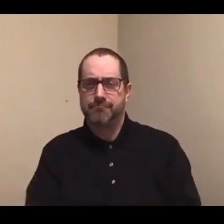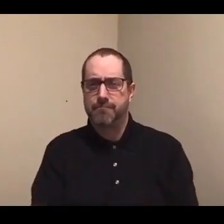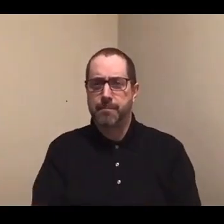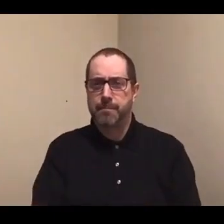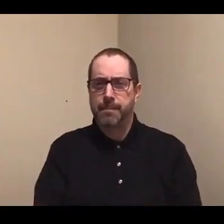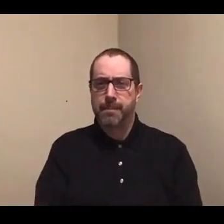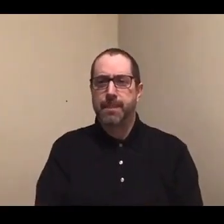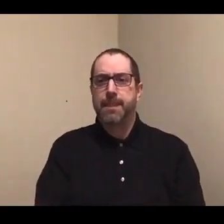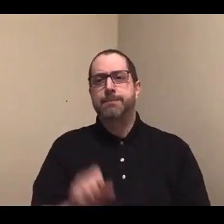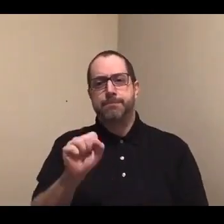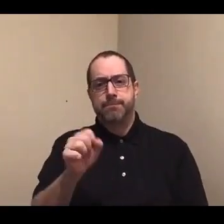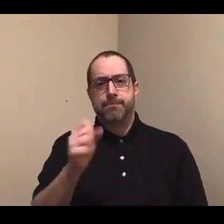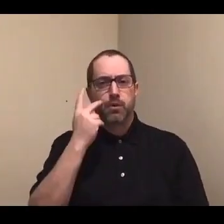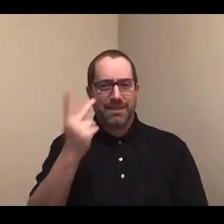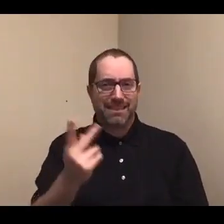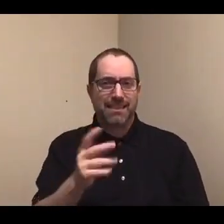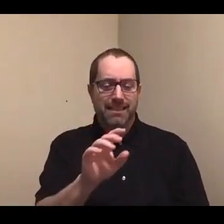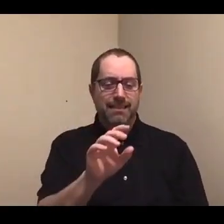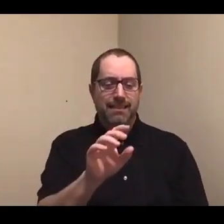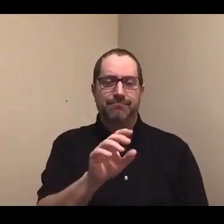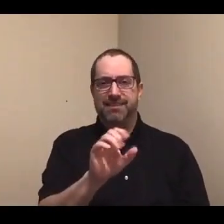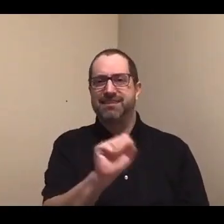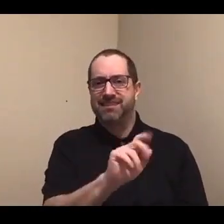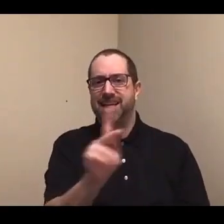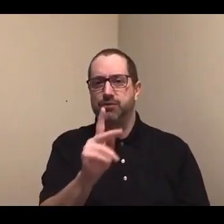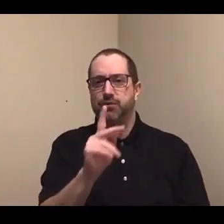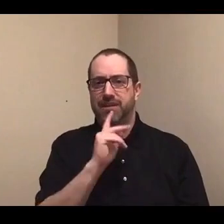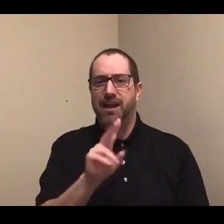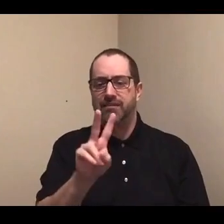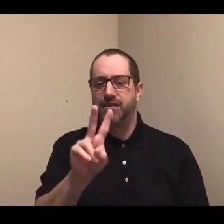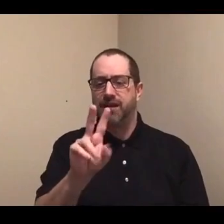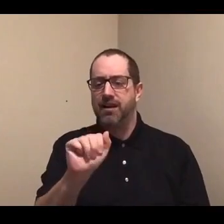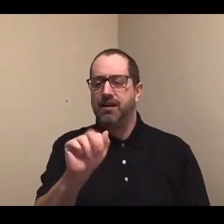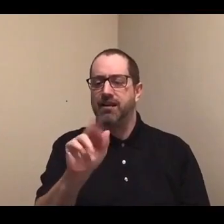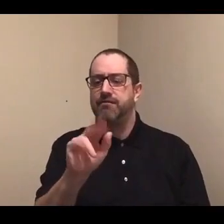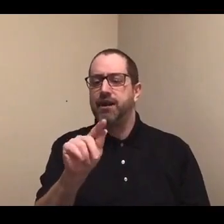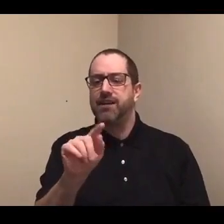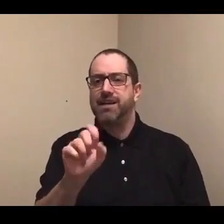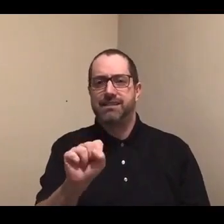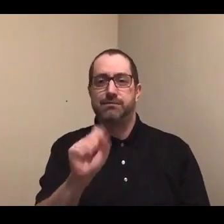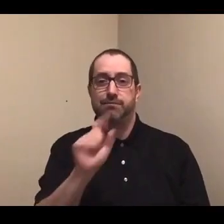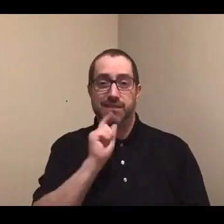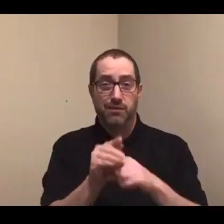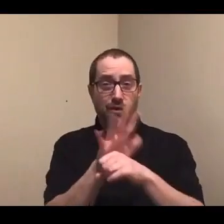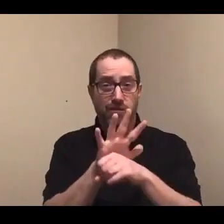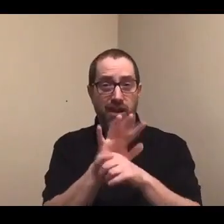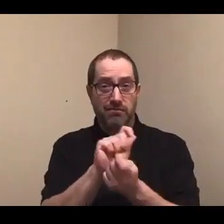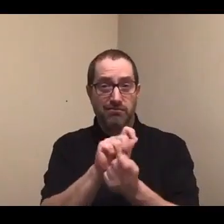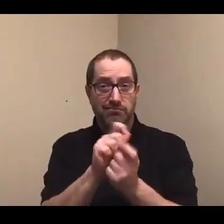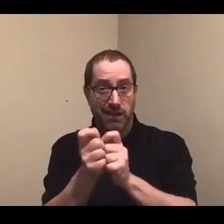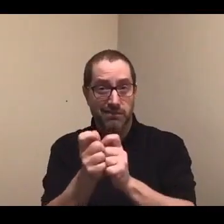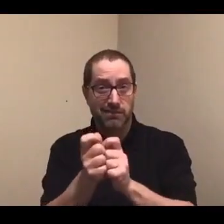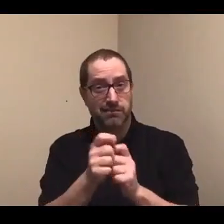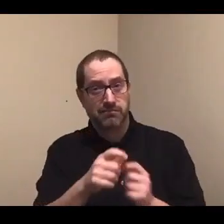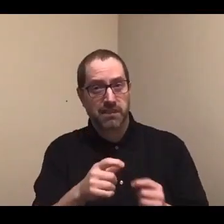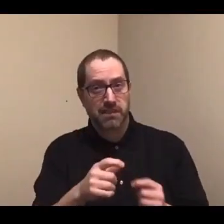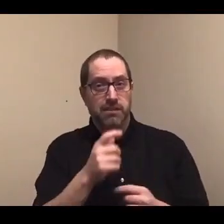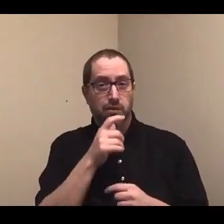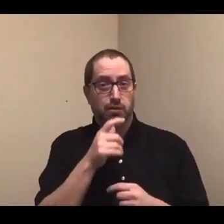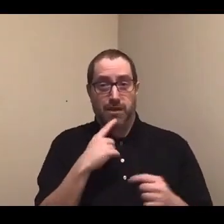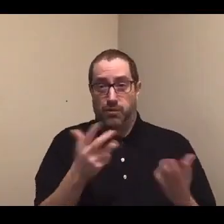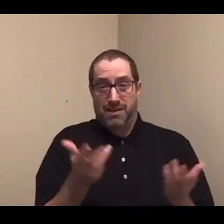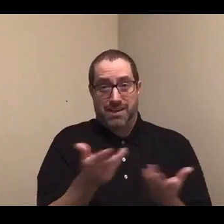variants in Saskatchewan. The testing that we received just the other day was showing that the variants were here for over 60 days.